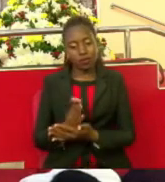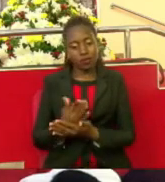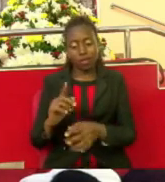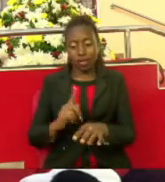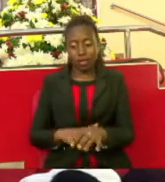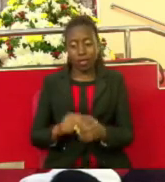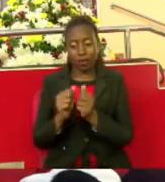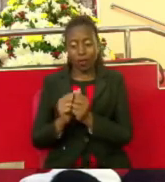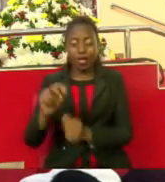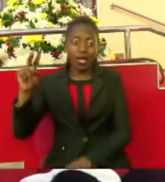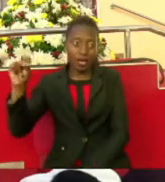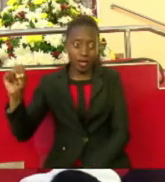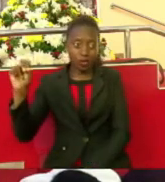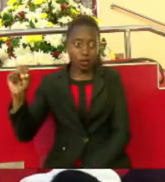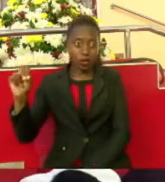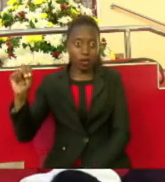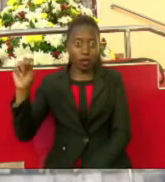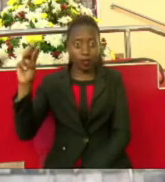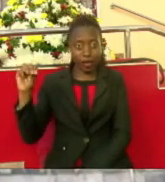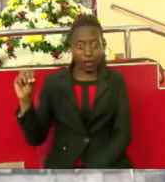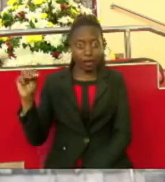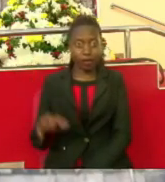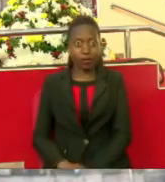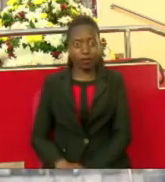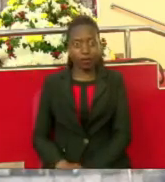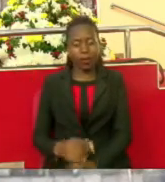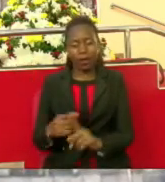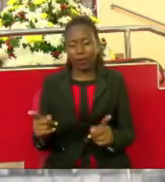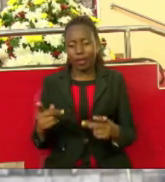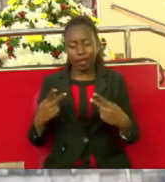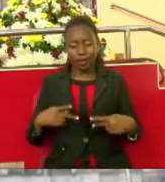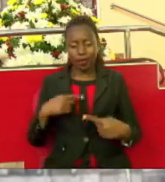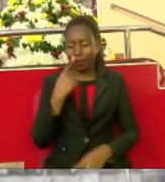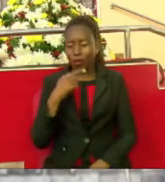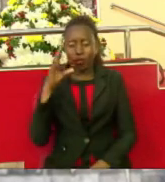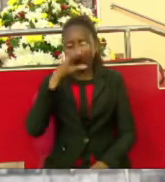But the people who missed his time in the 27 years in prison,